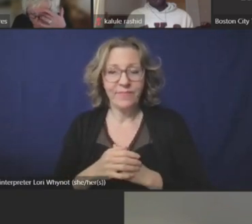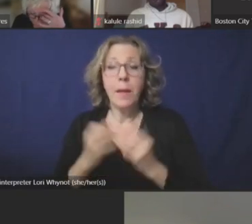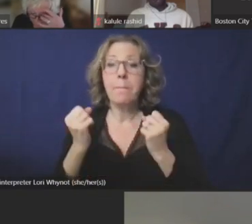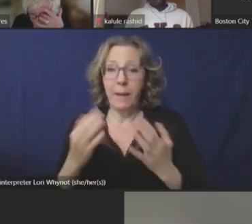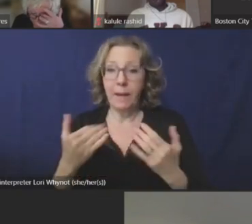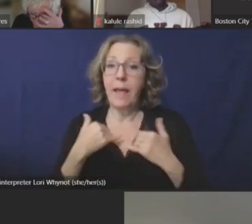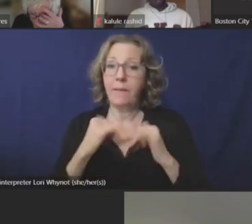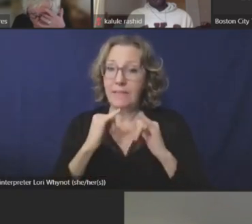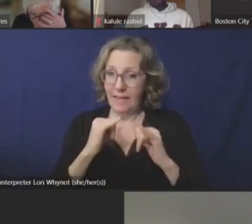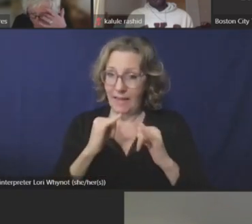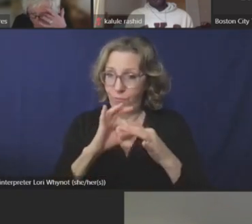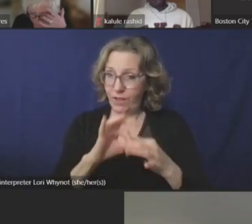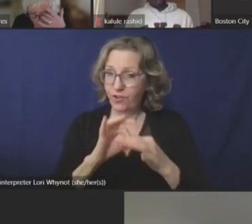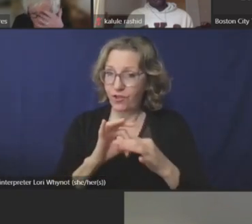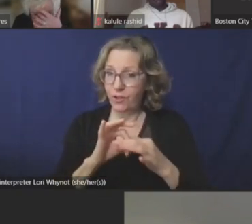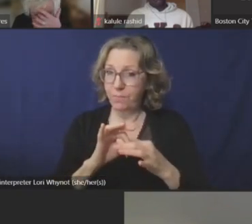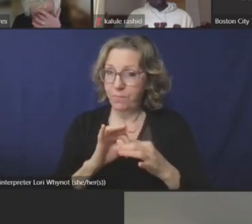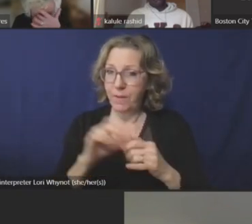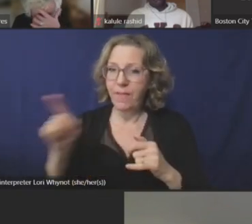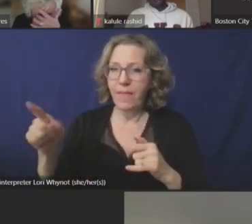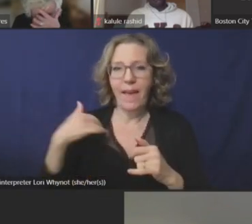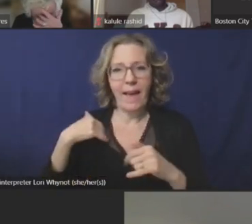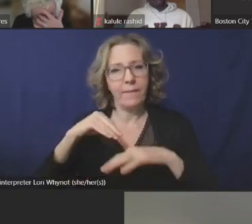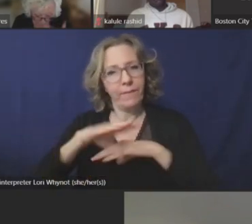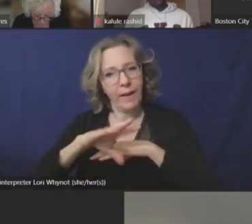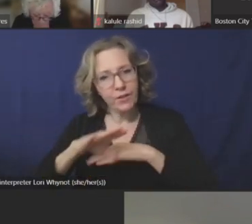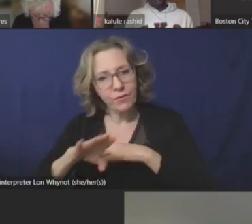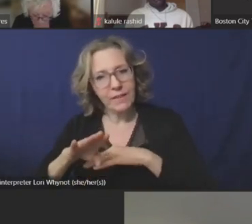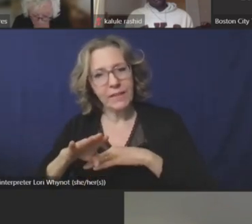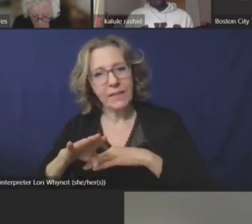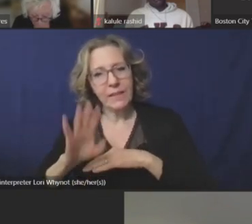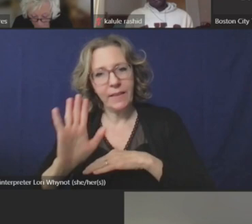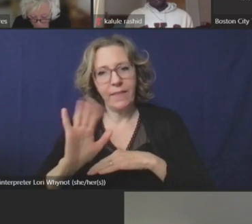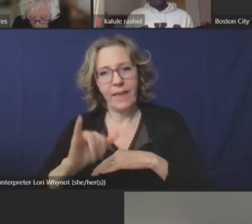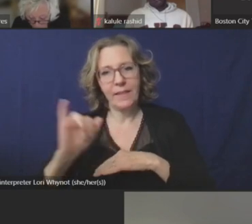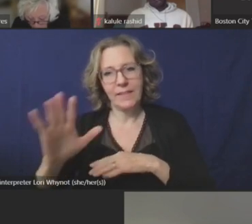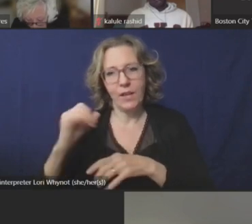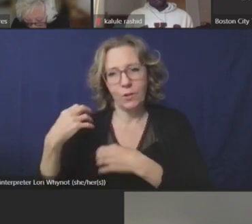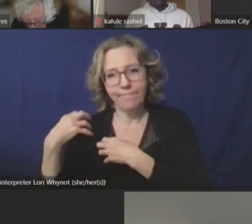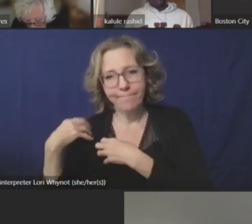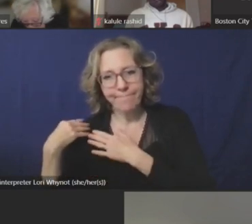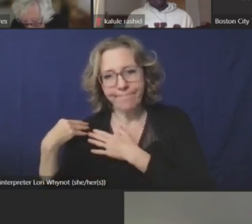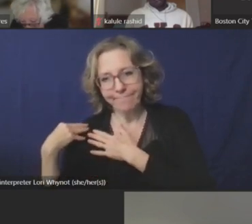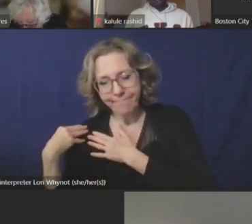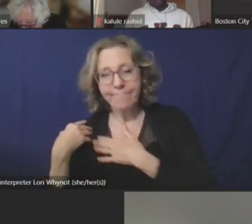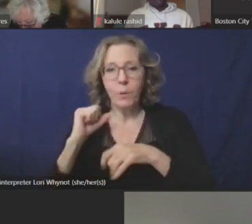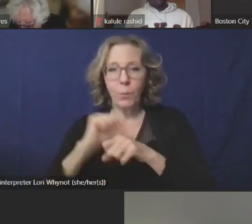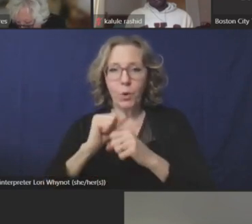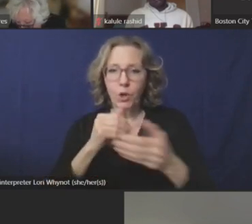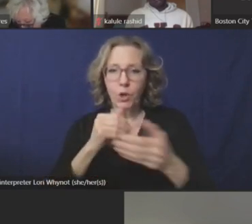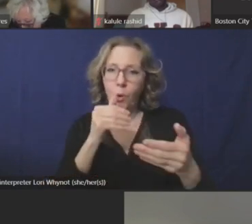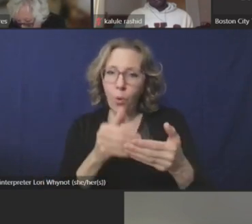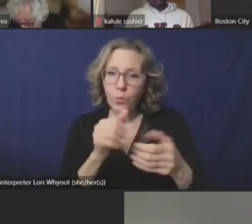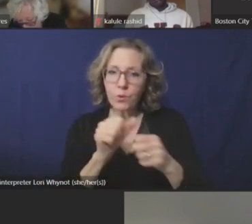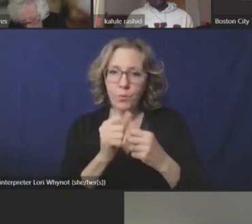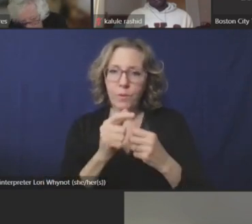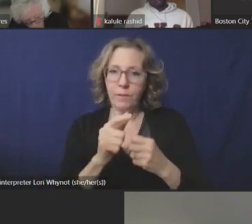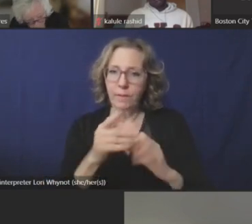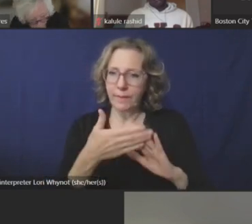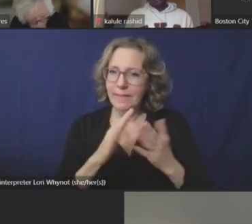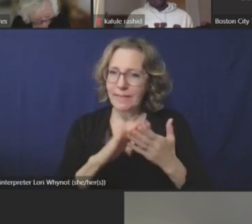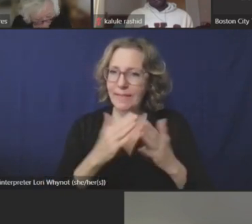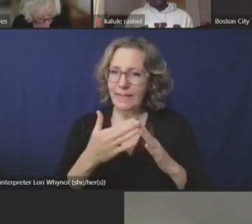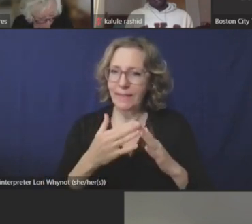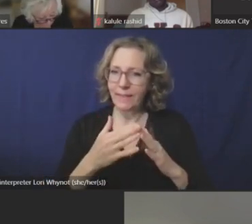relationship, like they're advisory capacity boards, and they work closely together with the city offices on disability to push